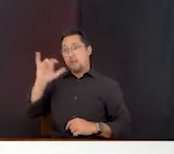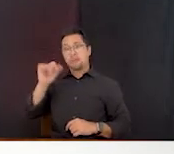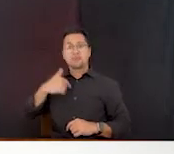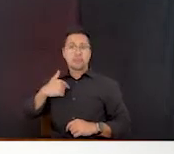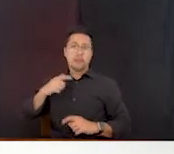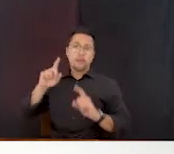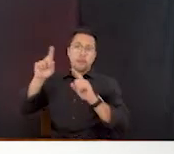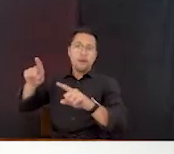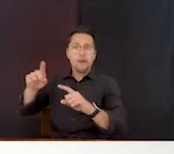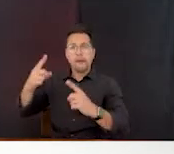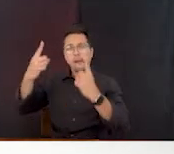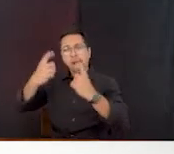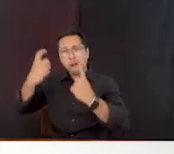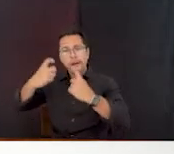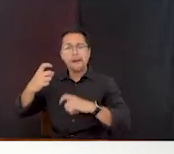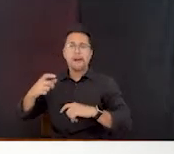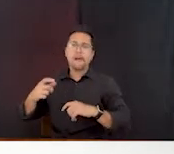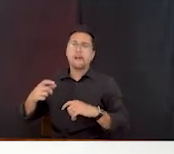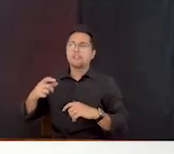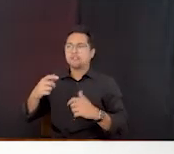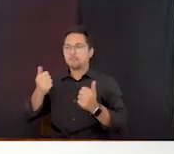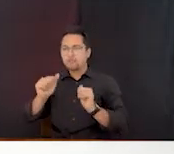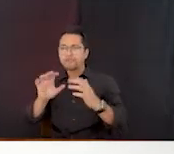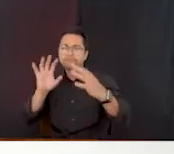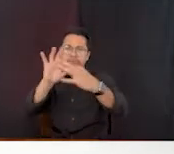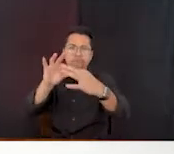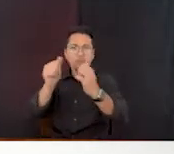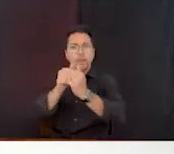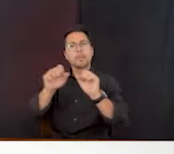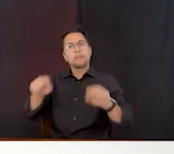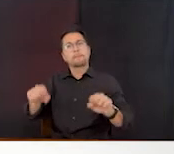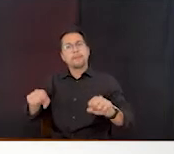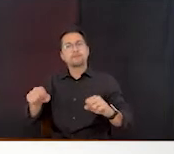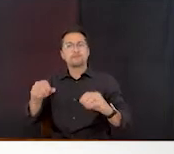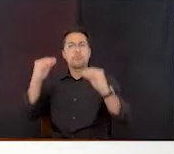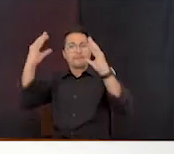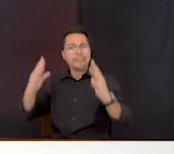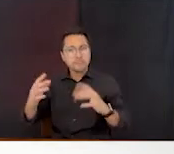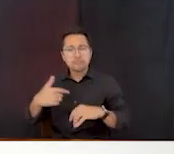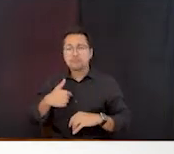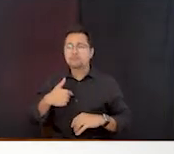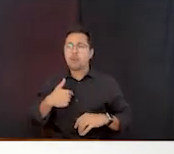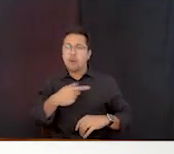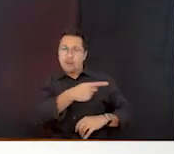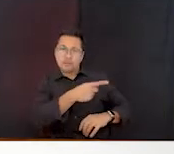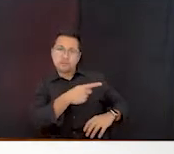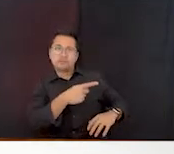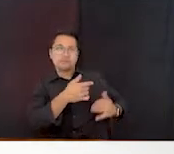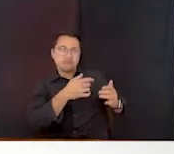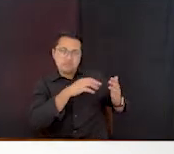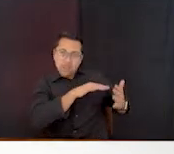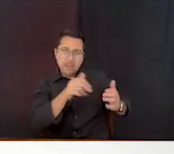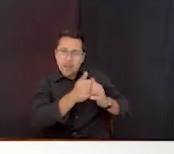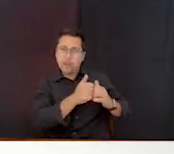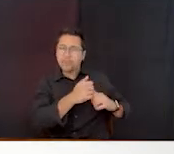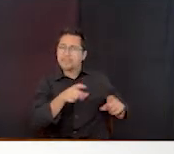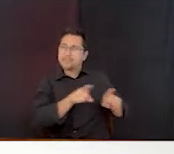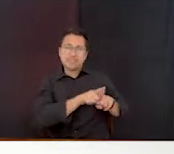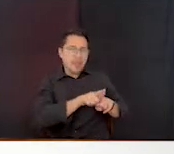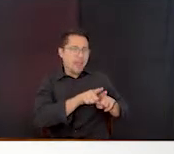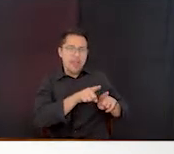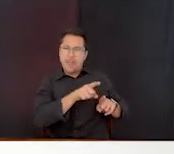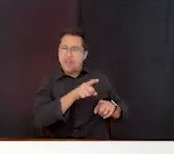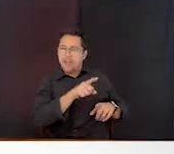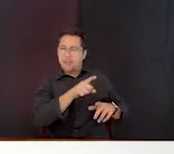was involved in my future plans with going on to a master's program to continue studying the cello at a higher level. And what is very typical